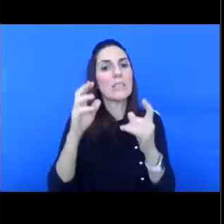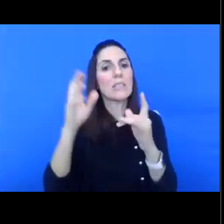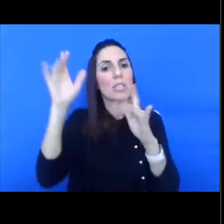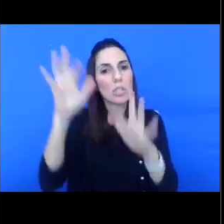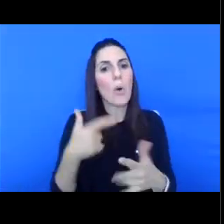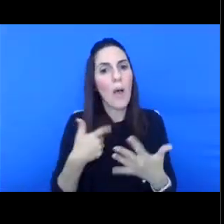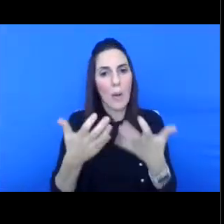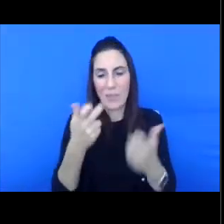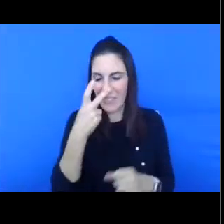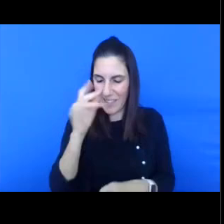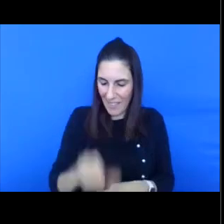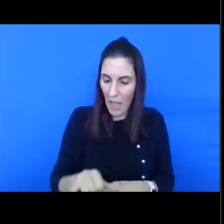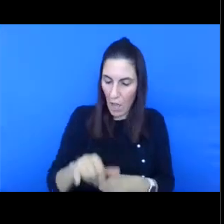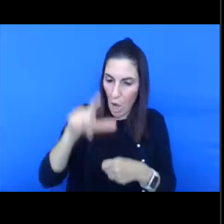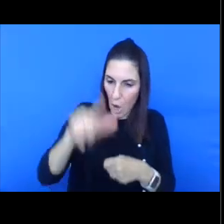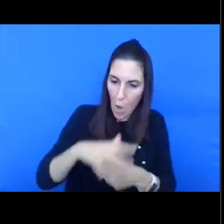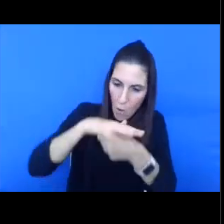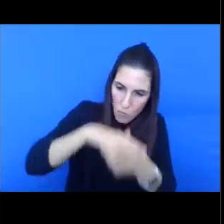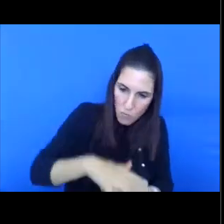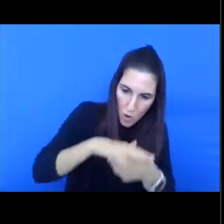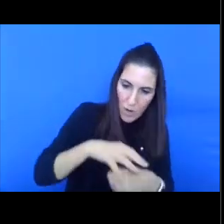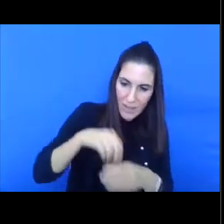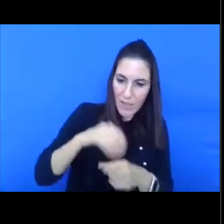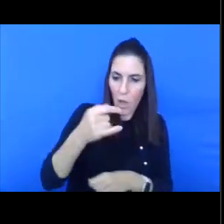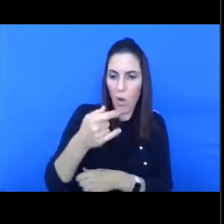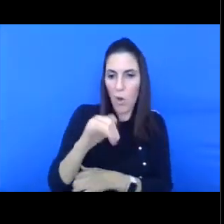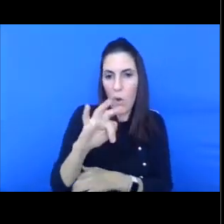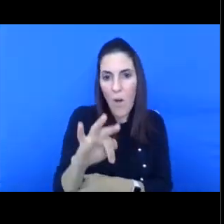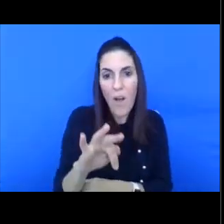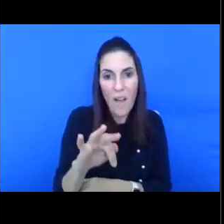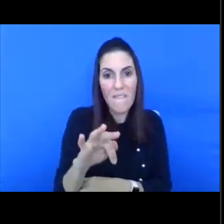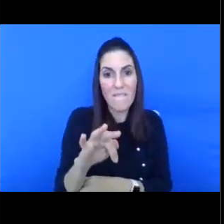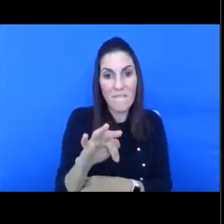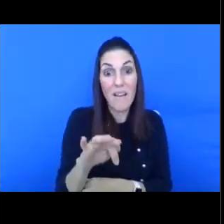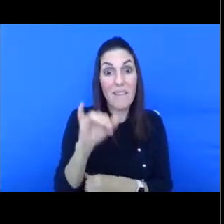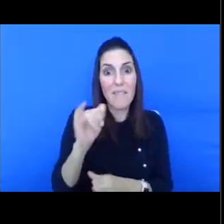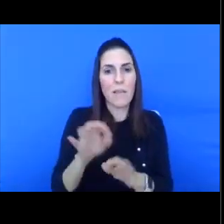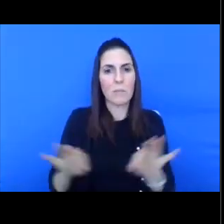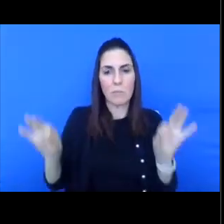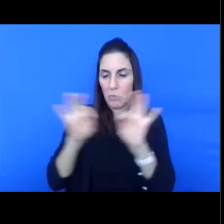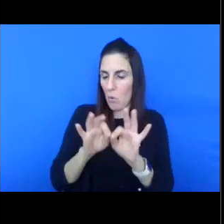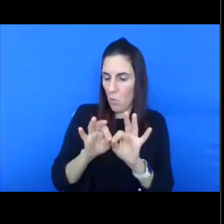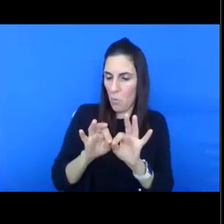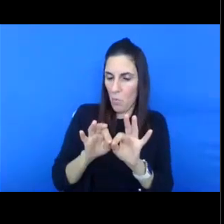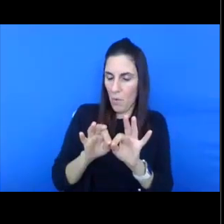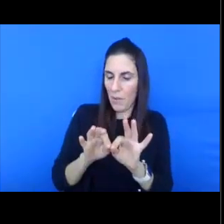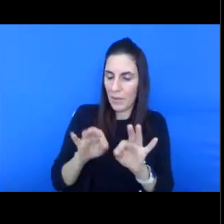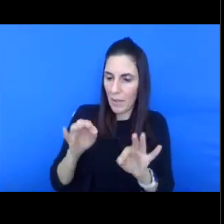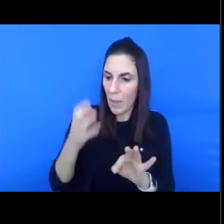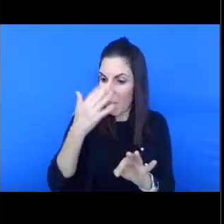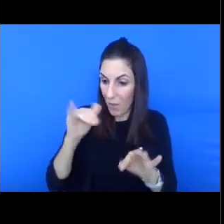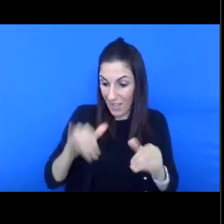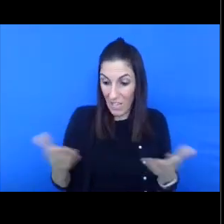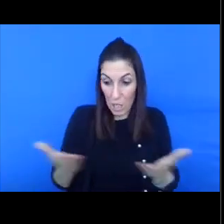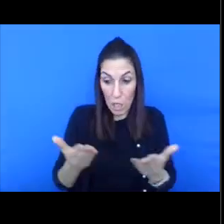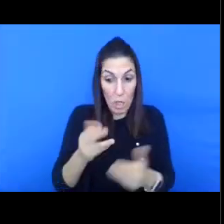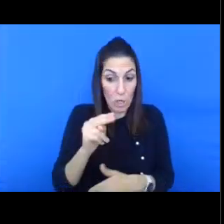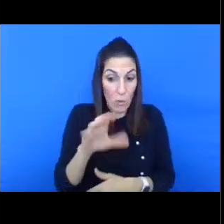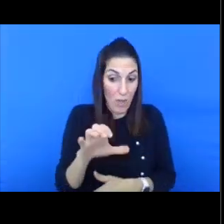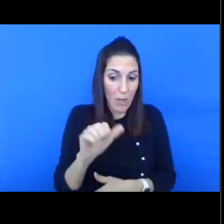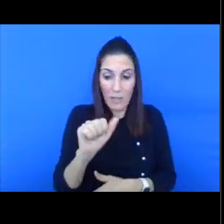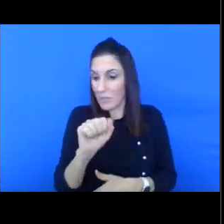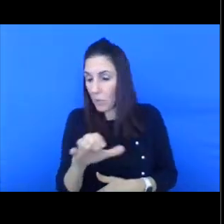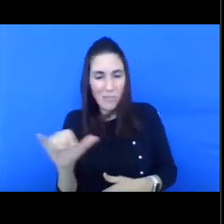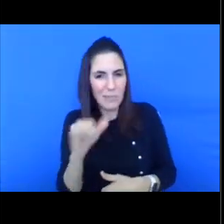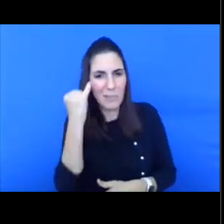low pressure in the Gulf and watching where it went, that was all that mattered. And it matters around here in the Carolinas just as it does back home in Georgia.